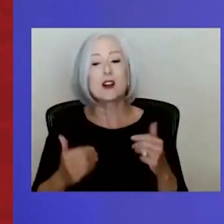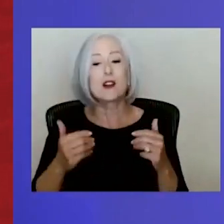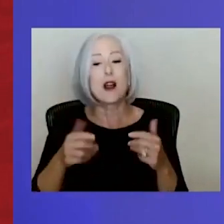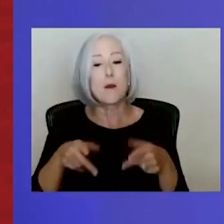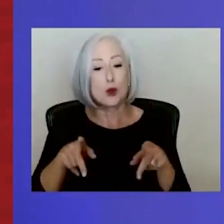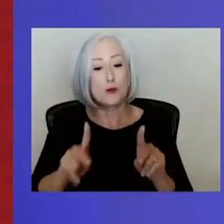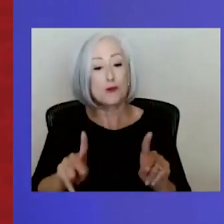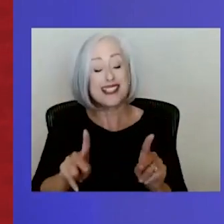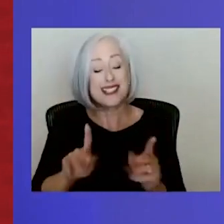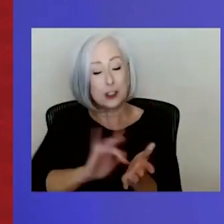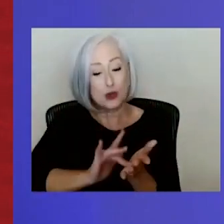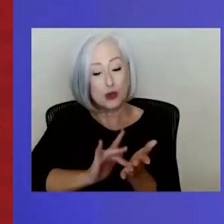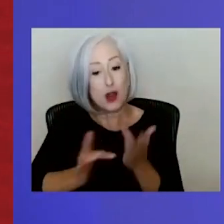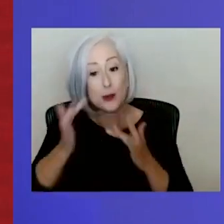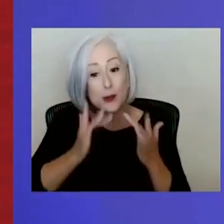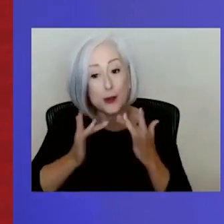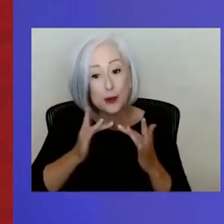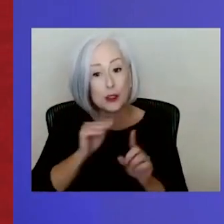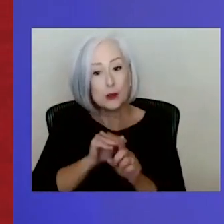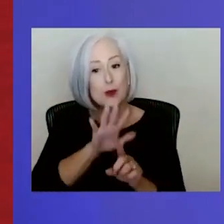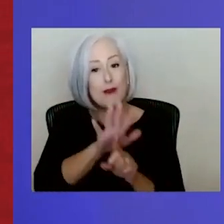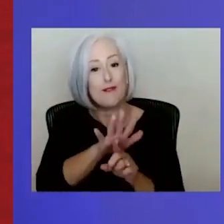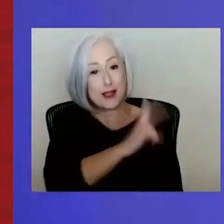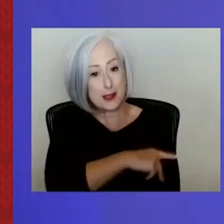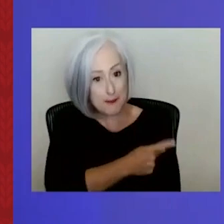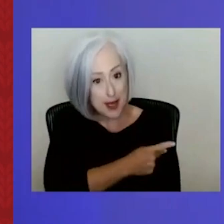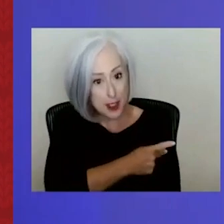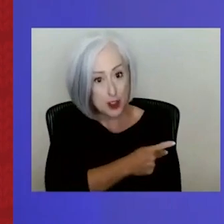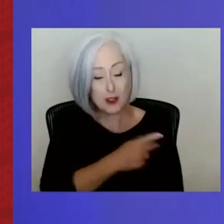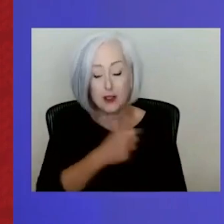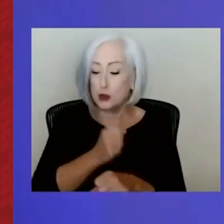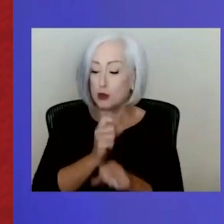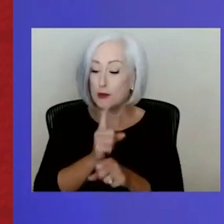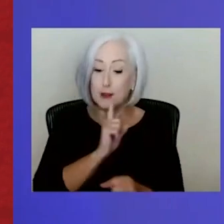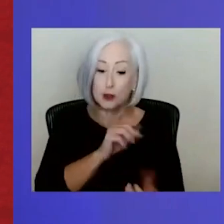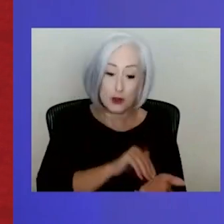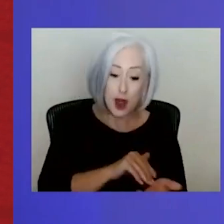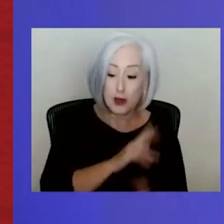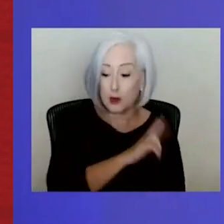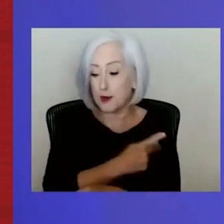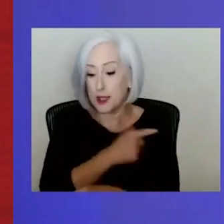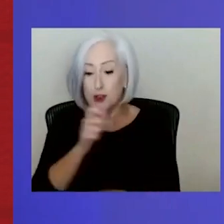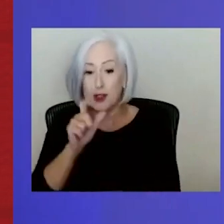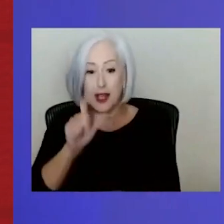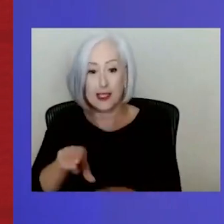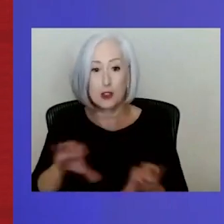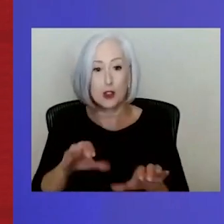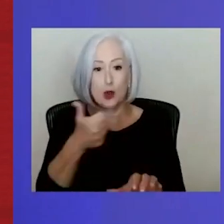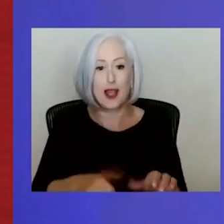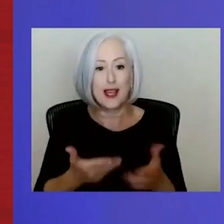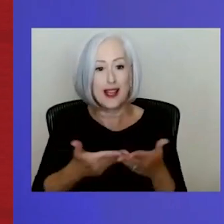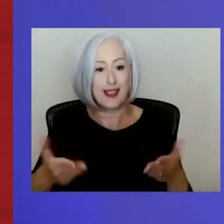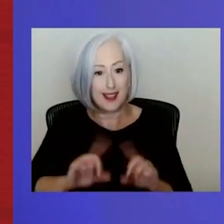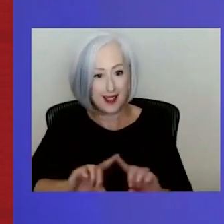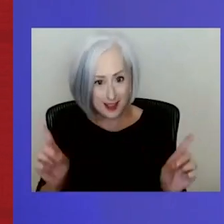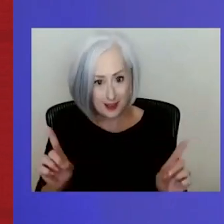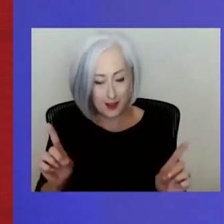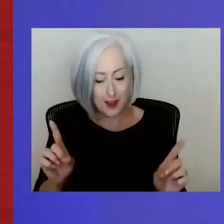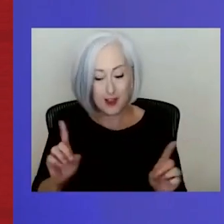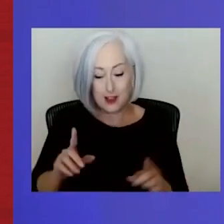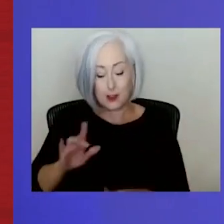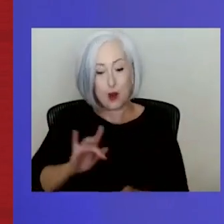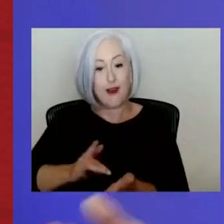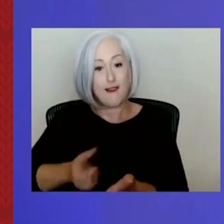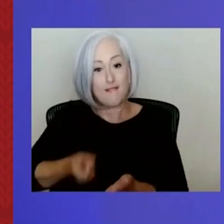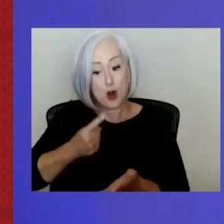can to try to make sure that the patients and the providers don't have to do anything differently. And so we try to take on that as much as we can in pharmacy. And sometimes we're not able to do